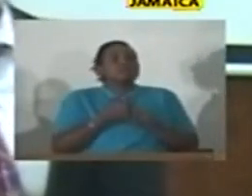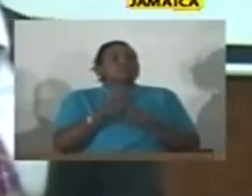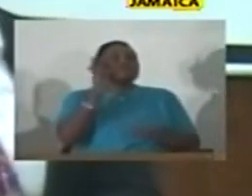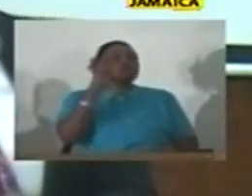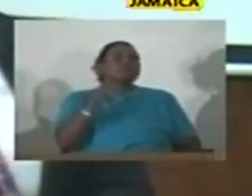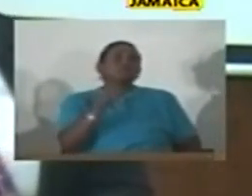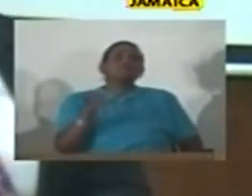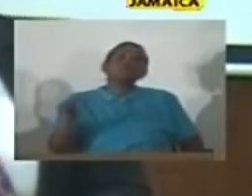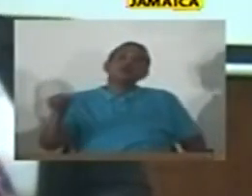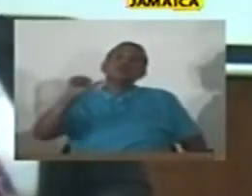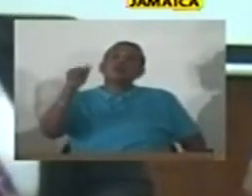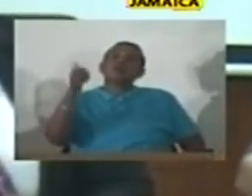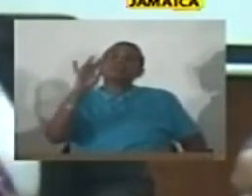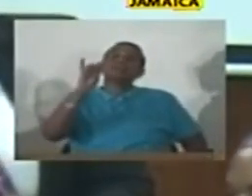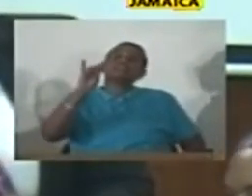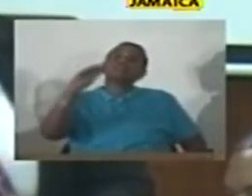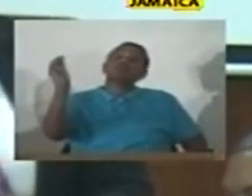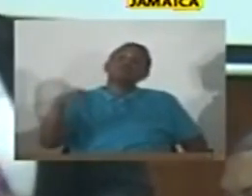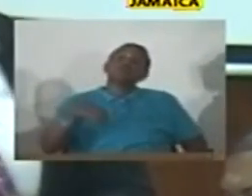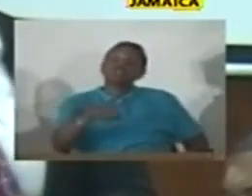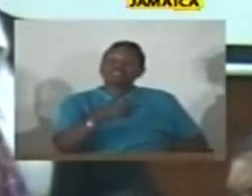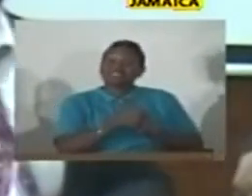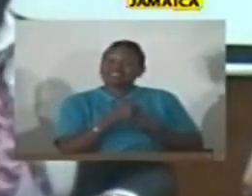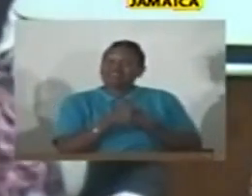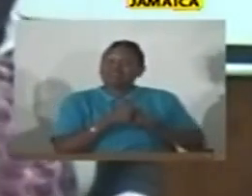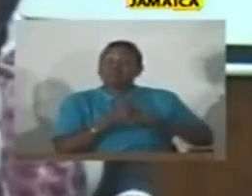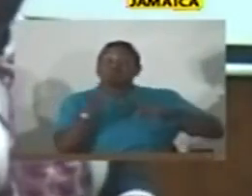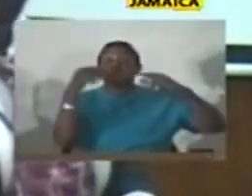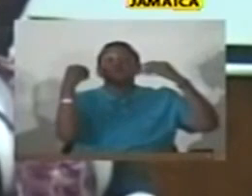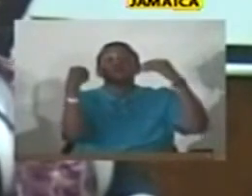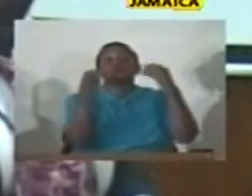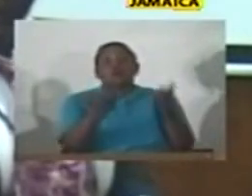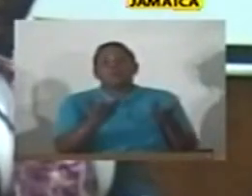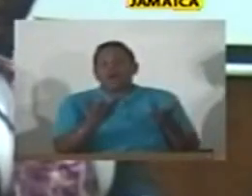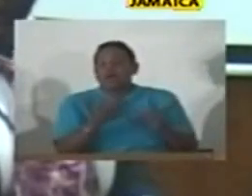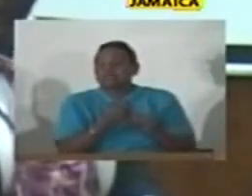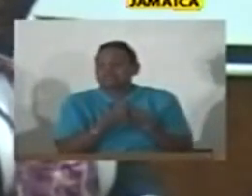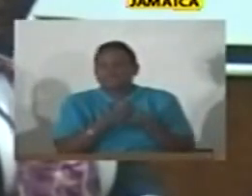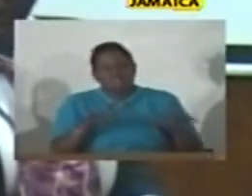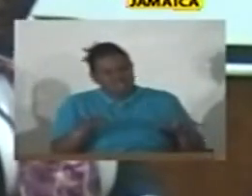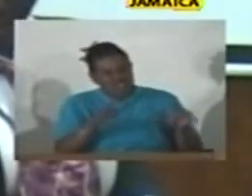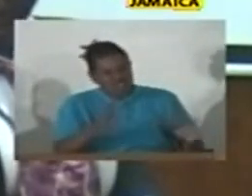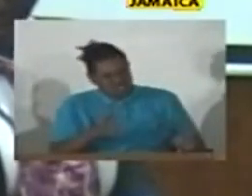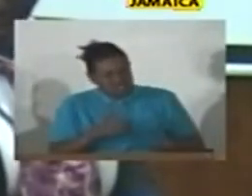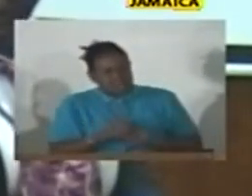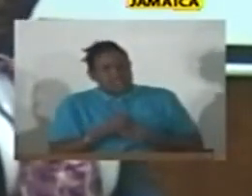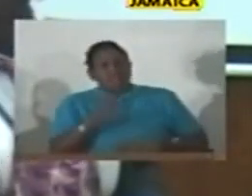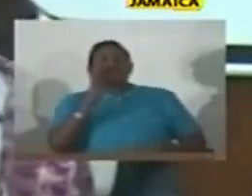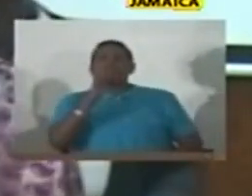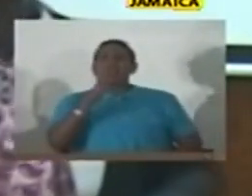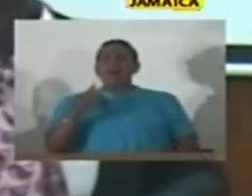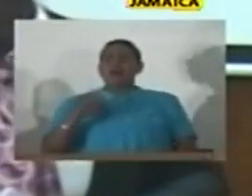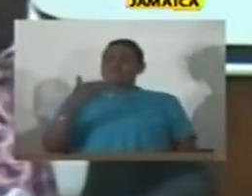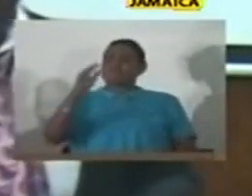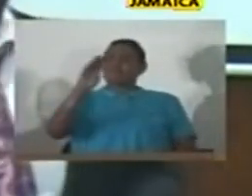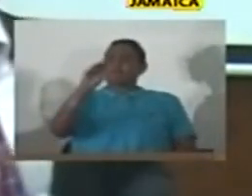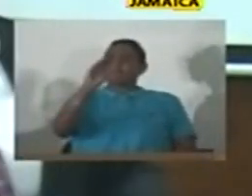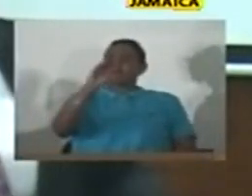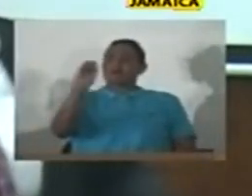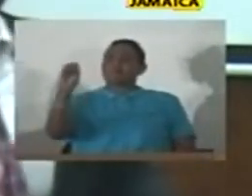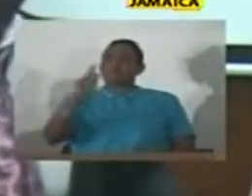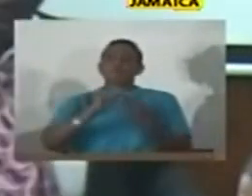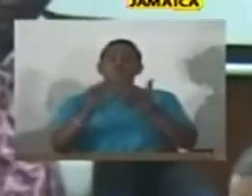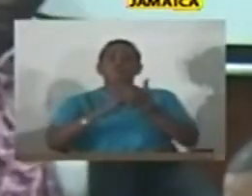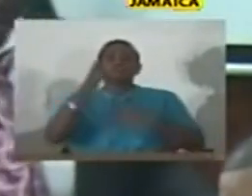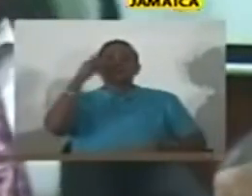planting the other 70% to supply the factory. There is also a bamboo project set